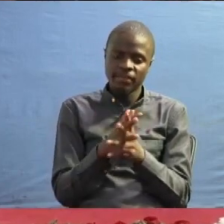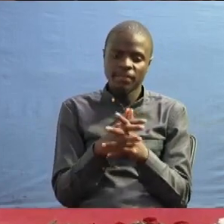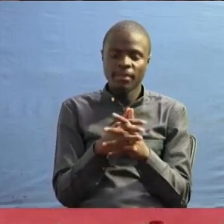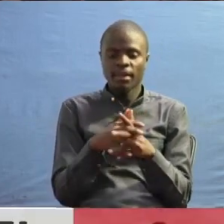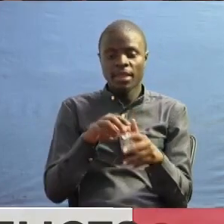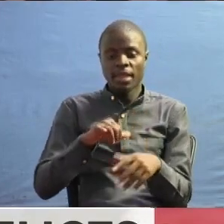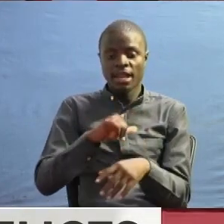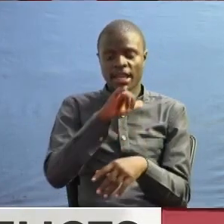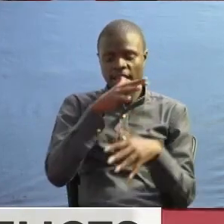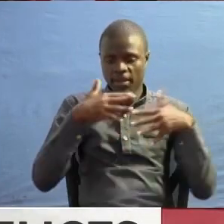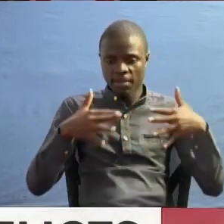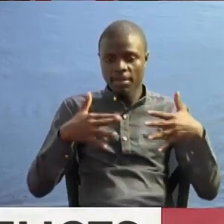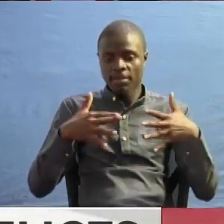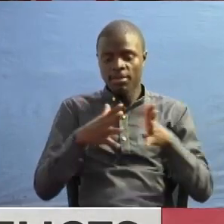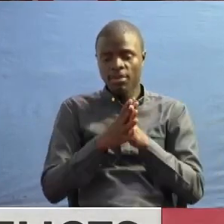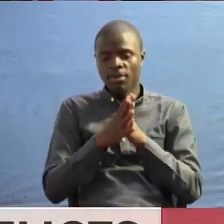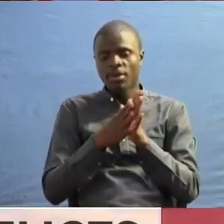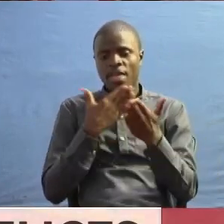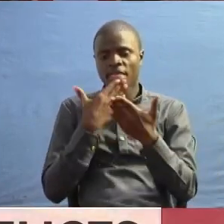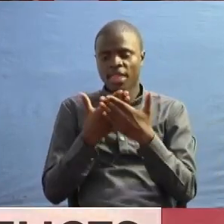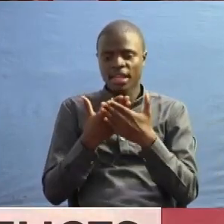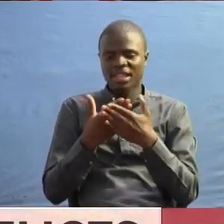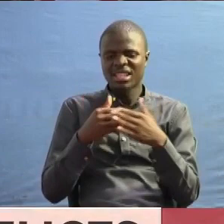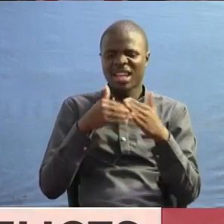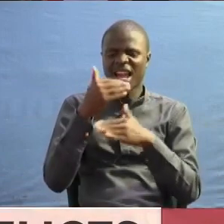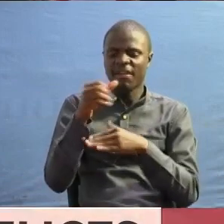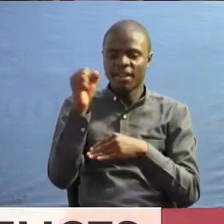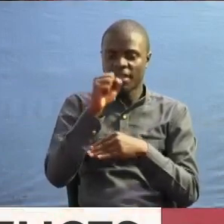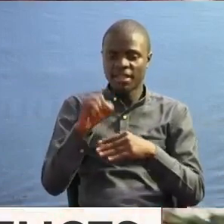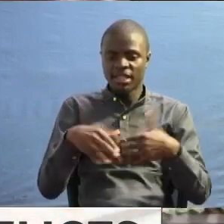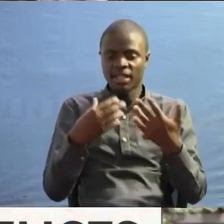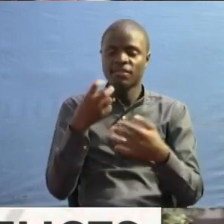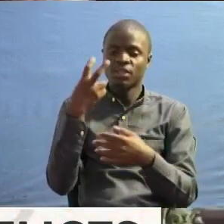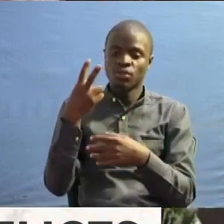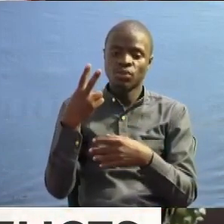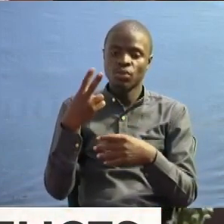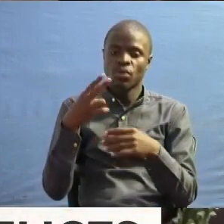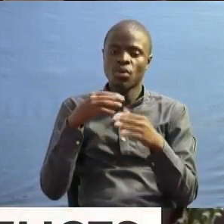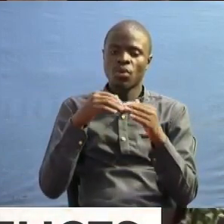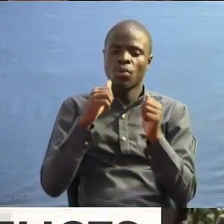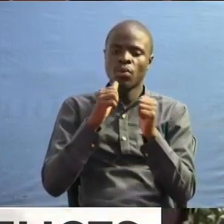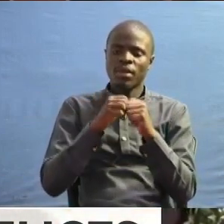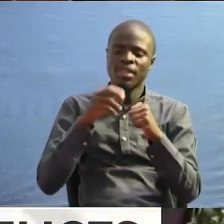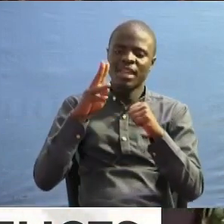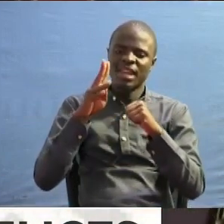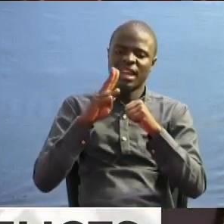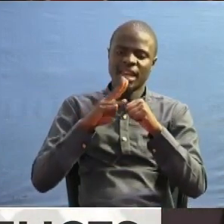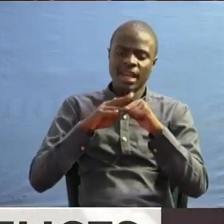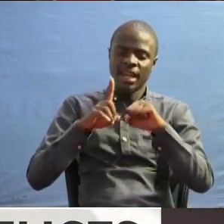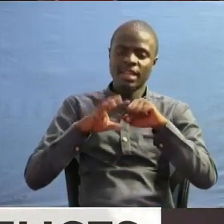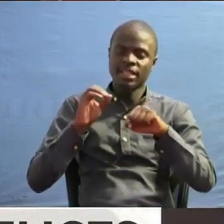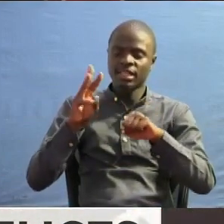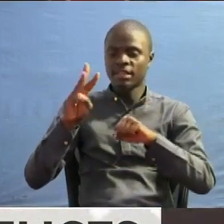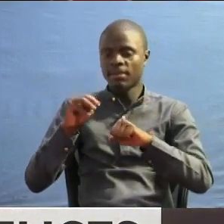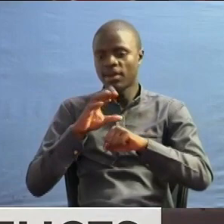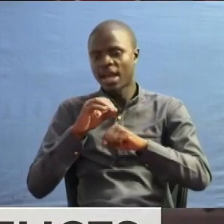Laikipia residents expressed their gratitude after the state handed over two checks worth 960 million shillings and